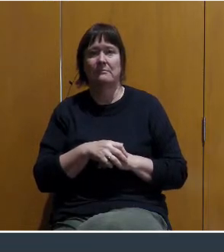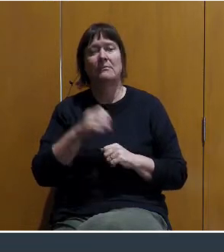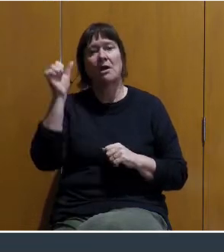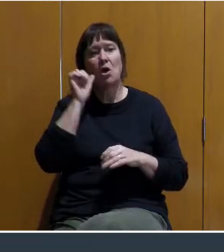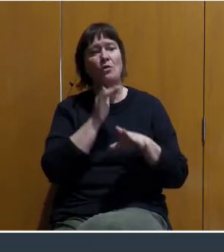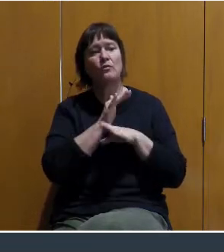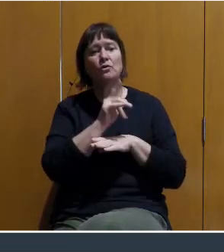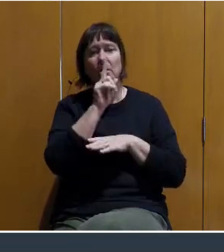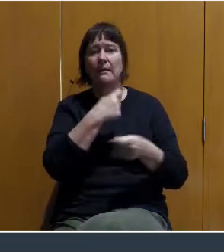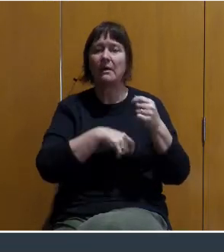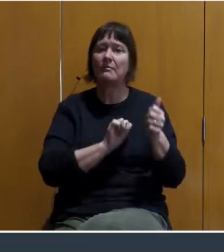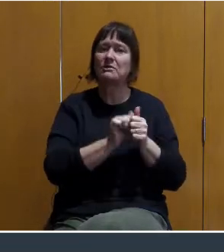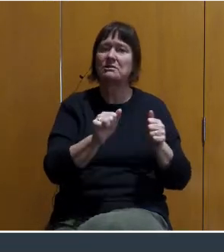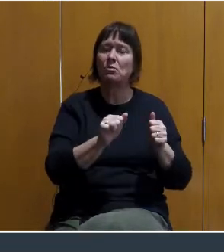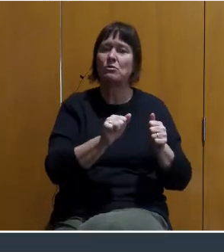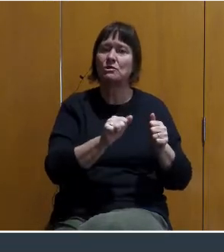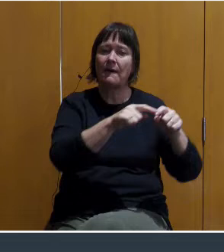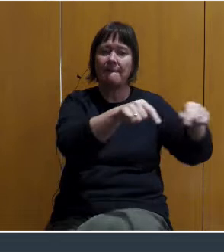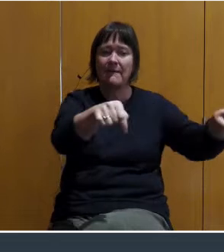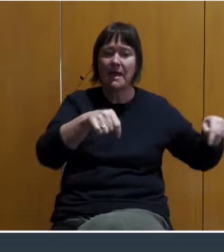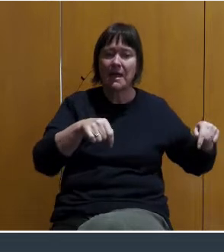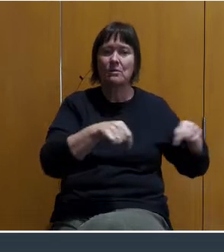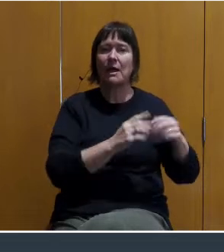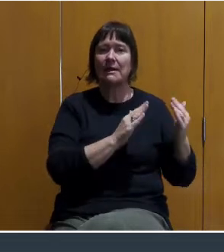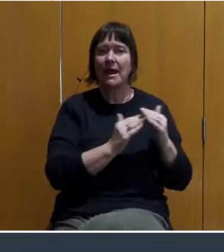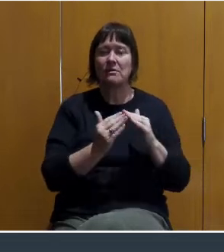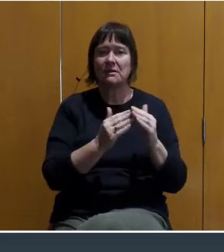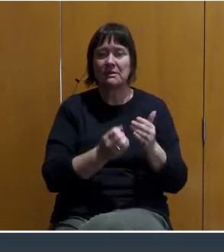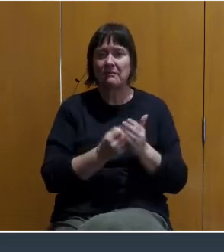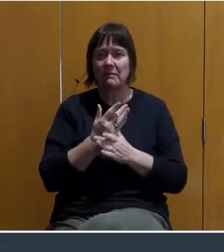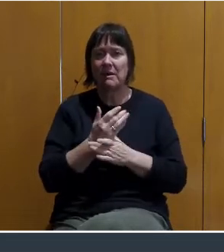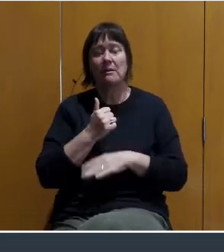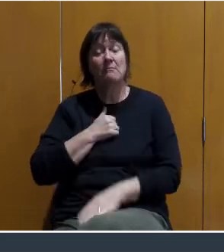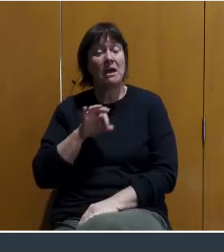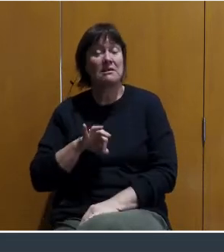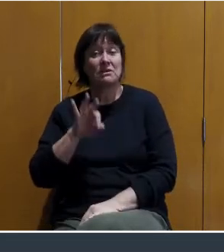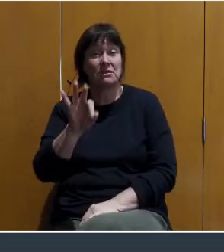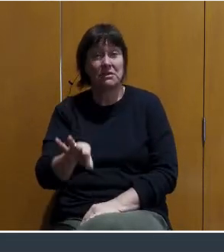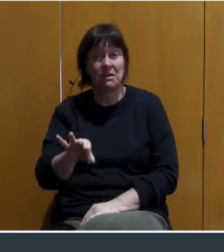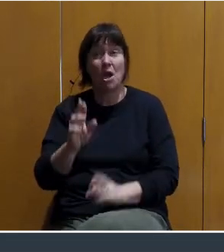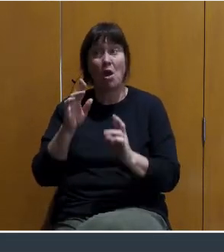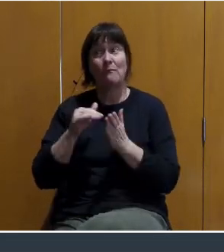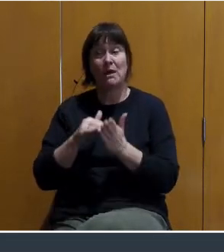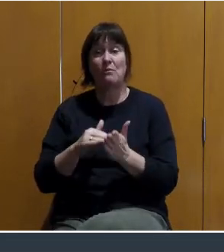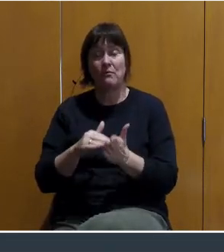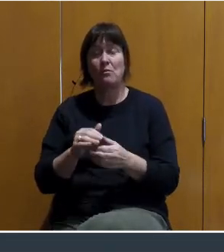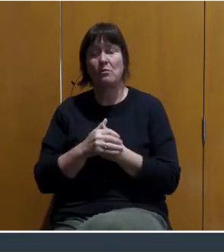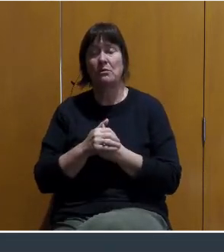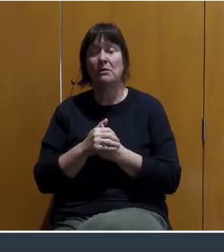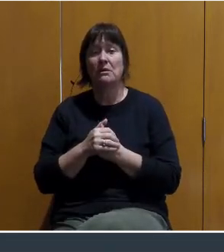sports fields and residential development, so my suggestion, hopefully a helpful one in my submission, is to